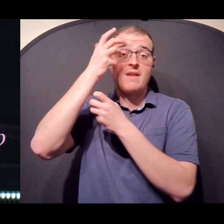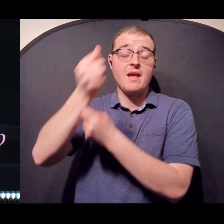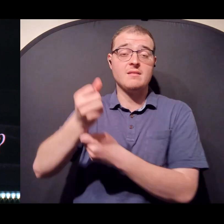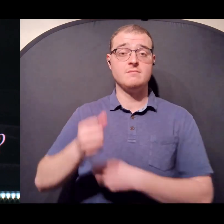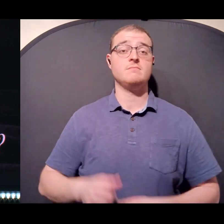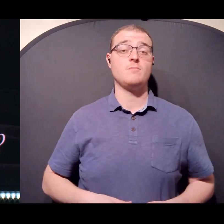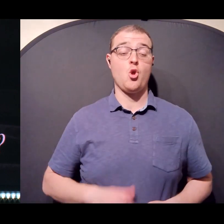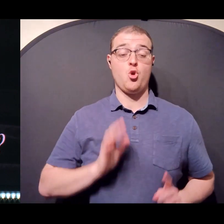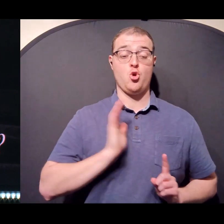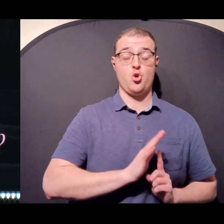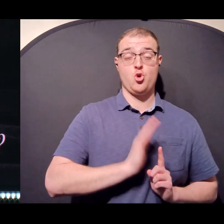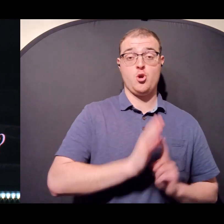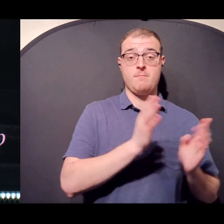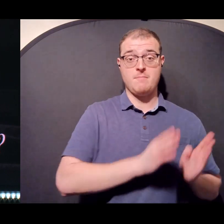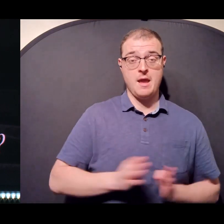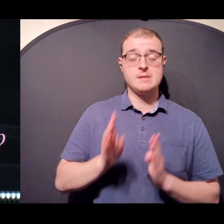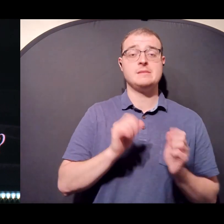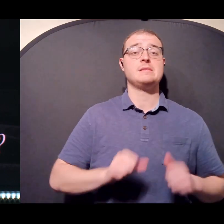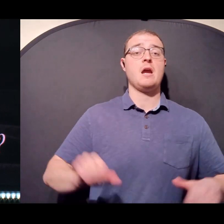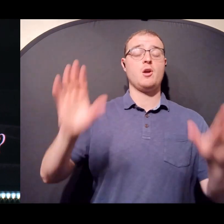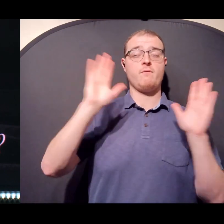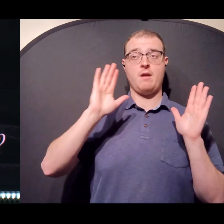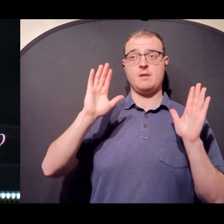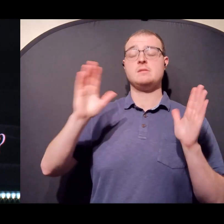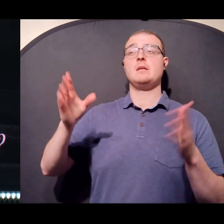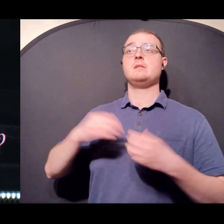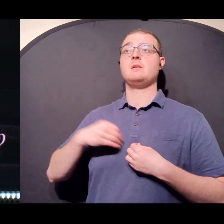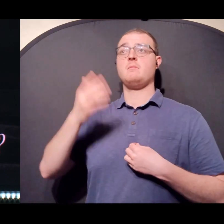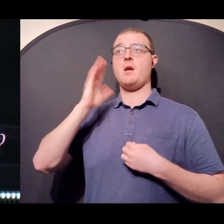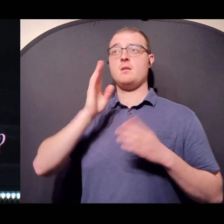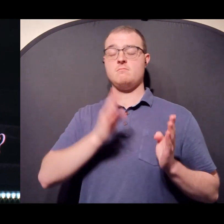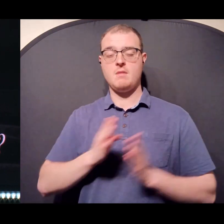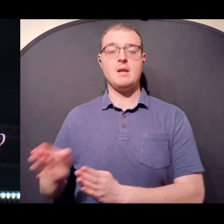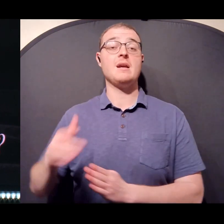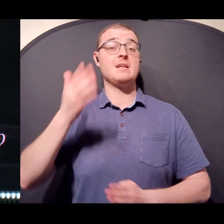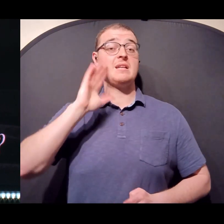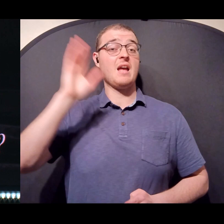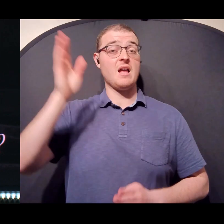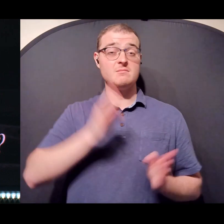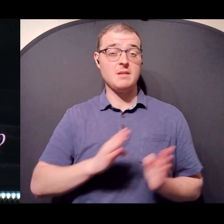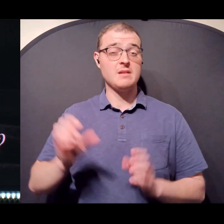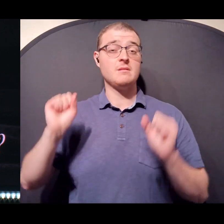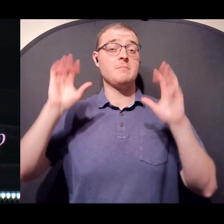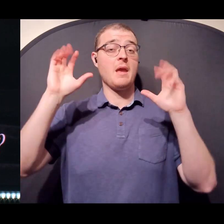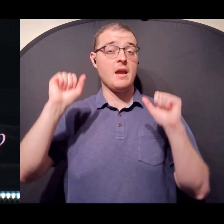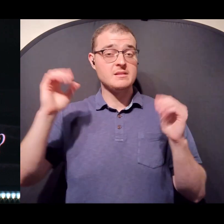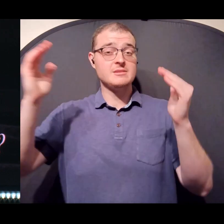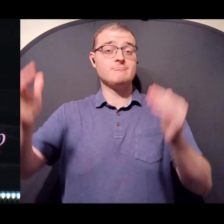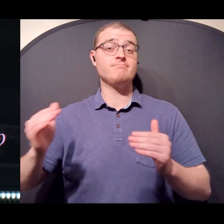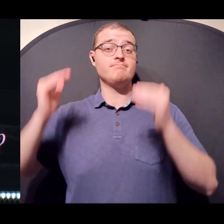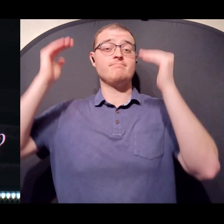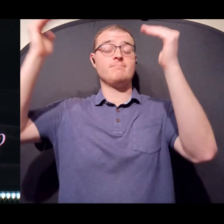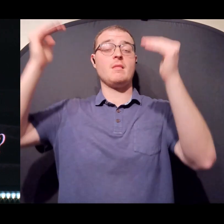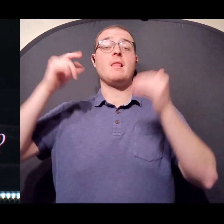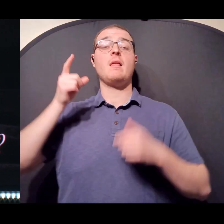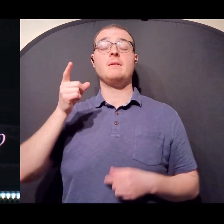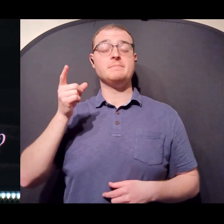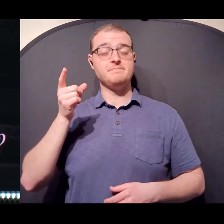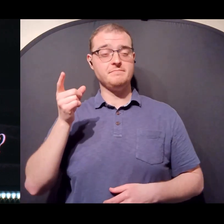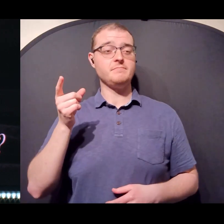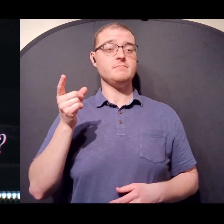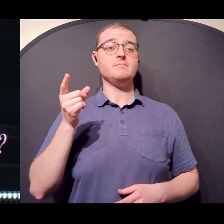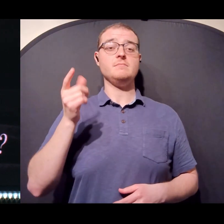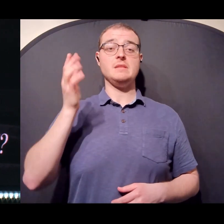test, and she sacrifices her plans for God's plans, and God's plans were so great because God's plans were